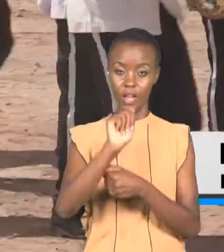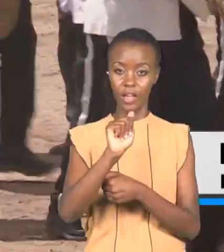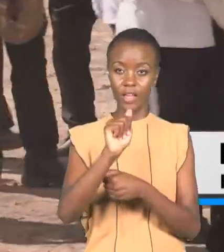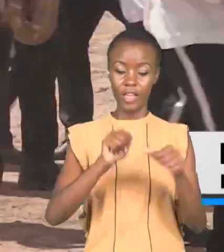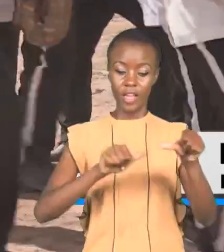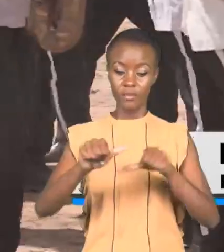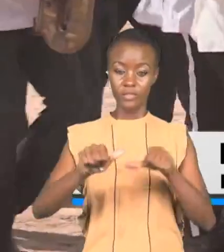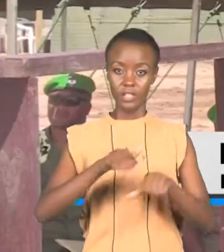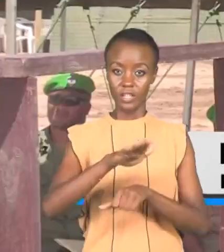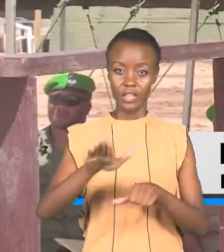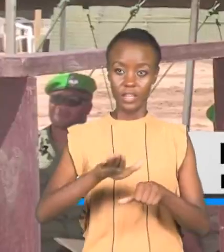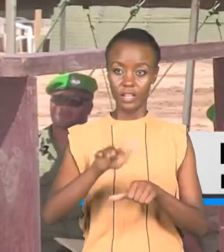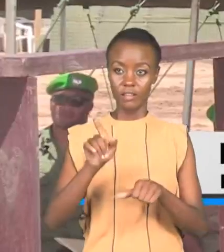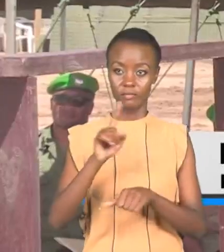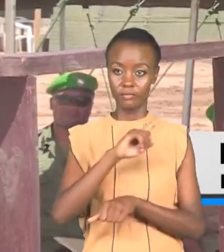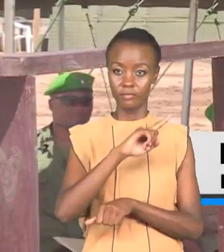of Hirshabelle State.